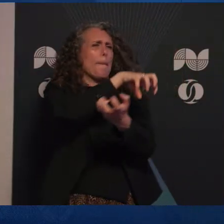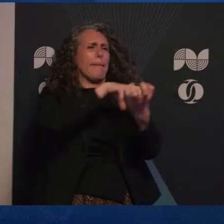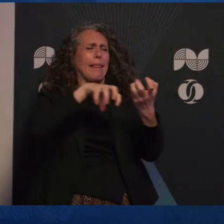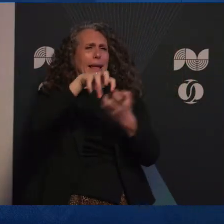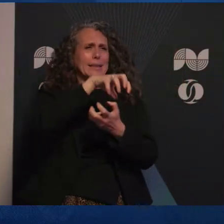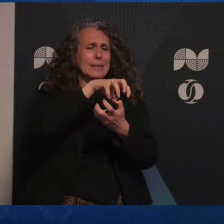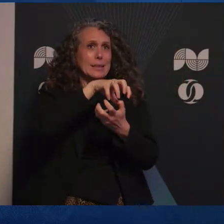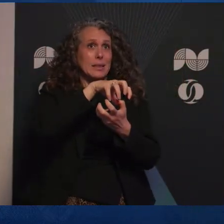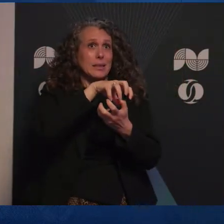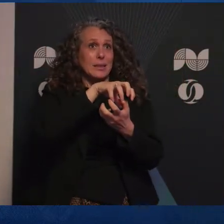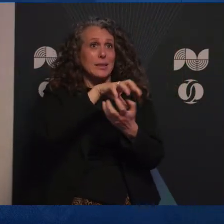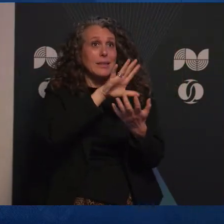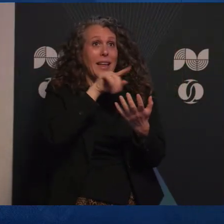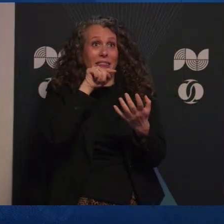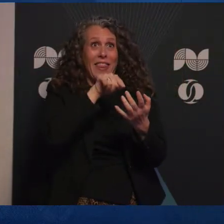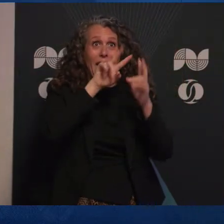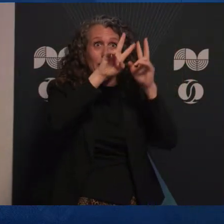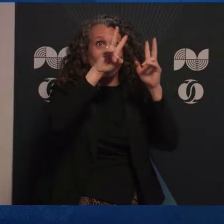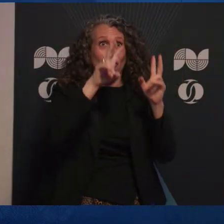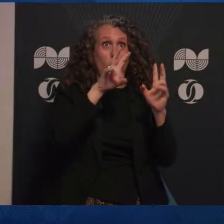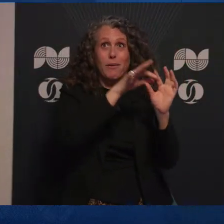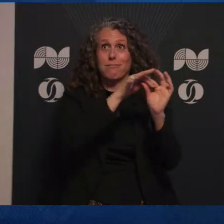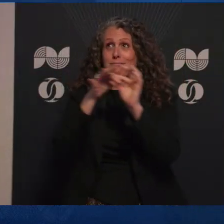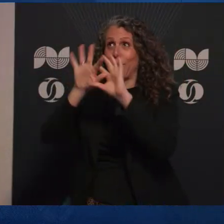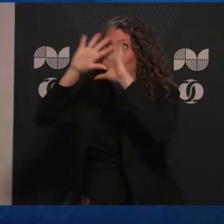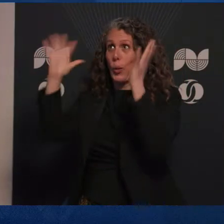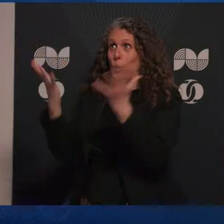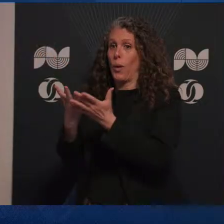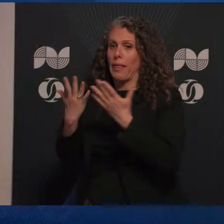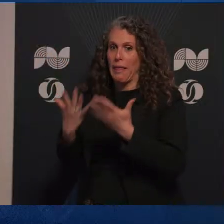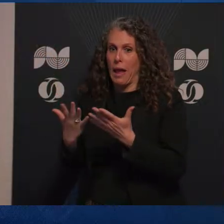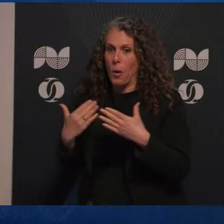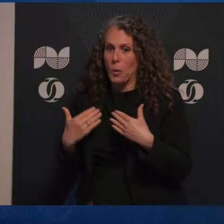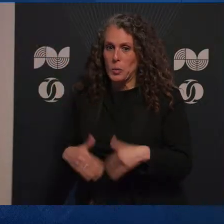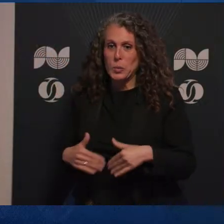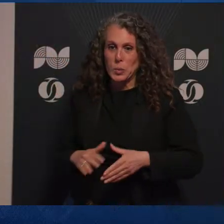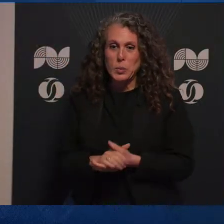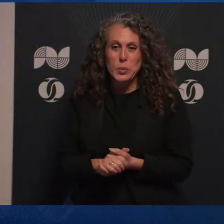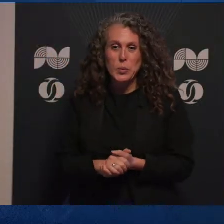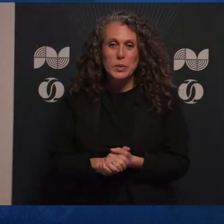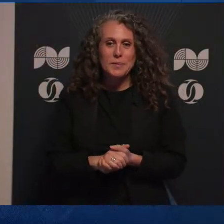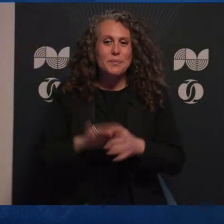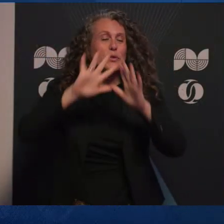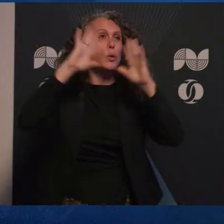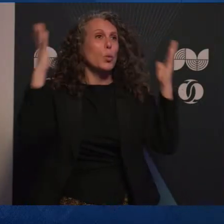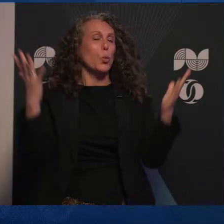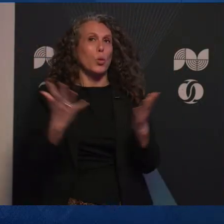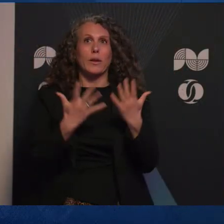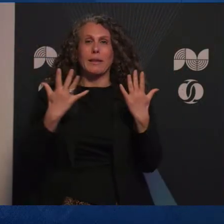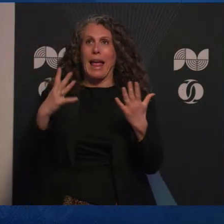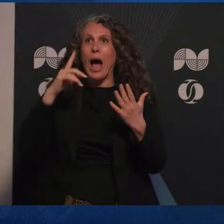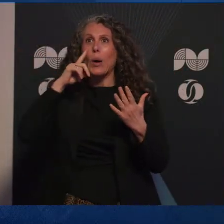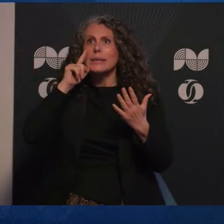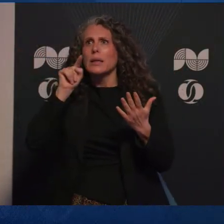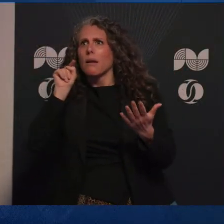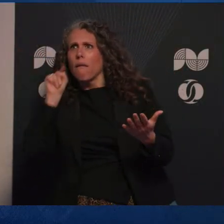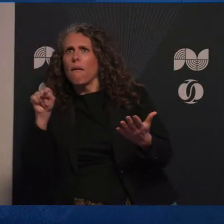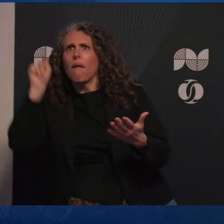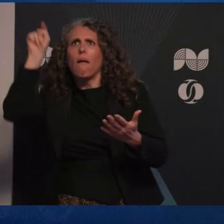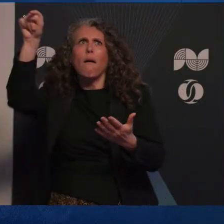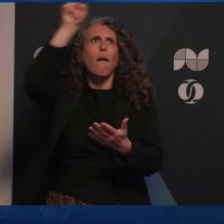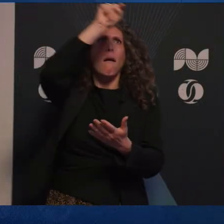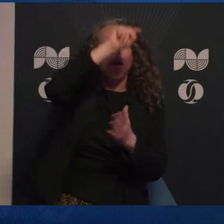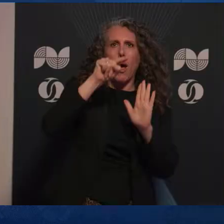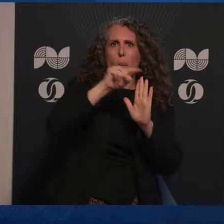more timely given what's going on in the global economy. We're witnessing a significant policy shift in many parts of the world, as I'm sure you all